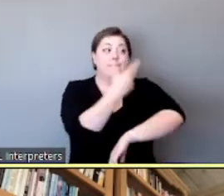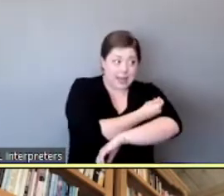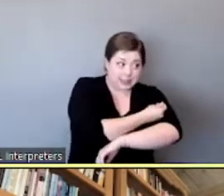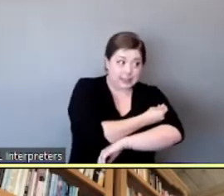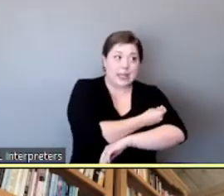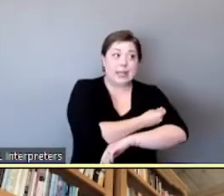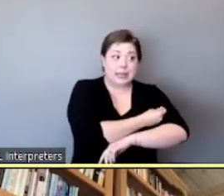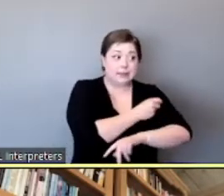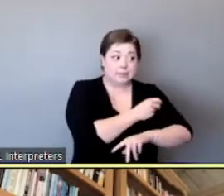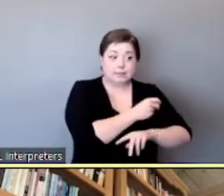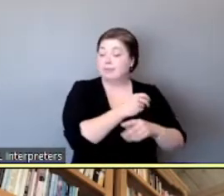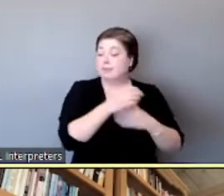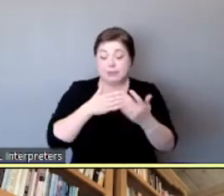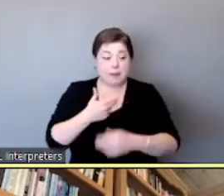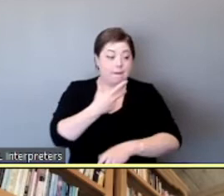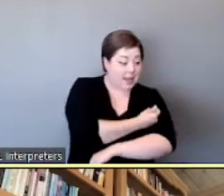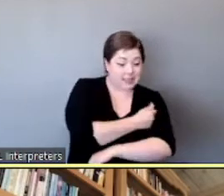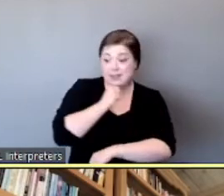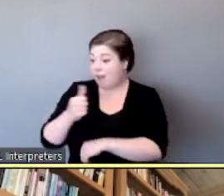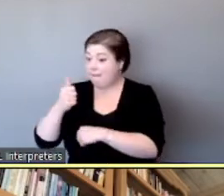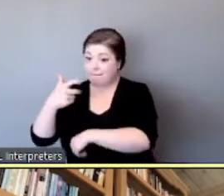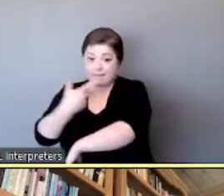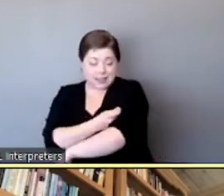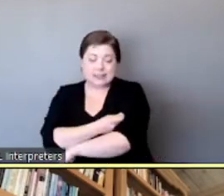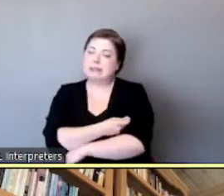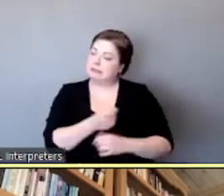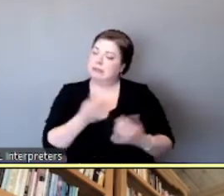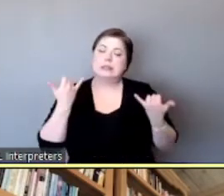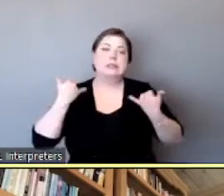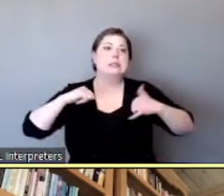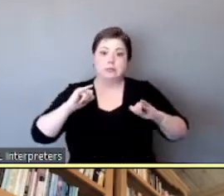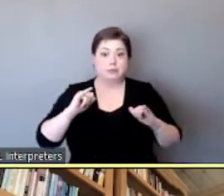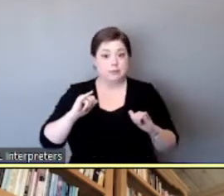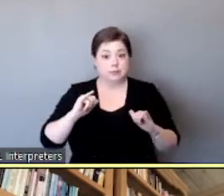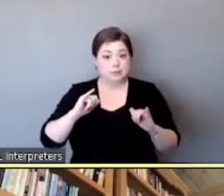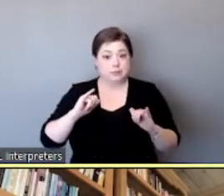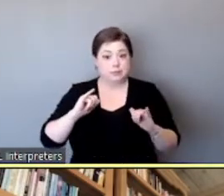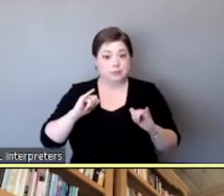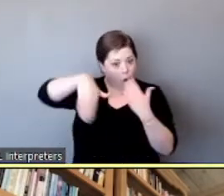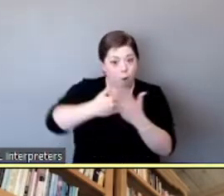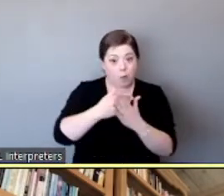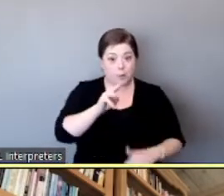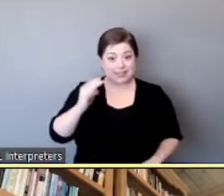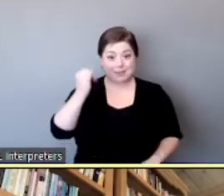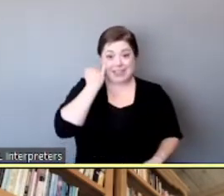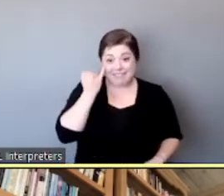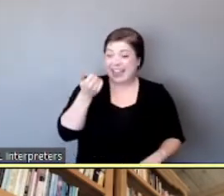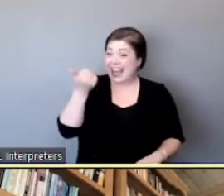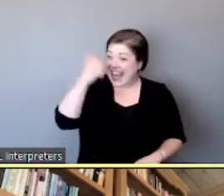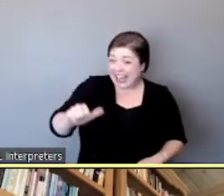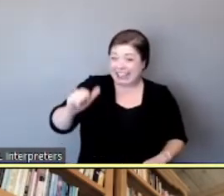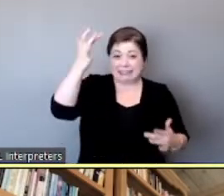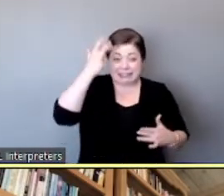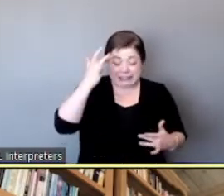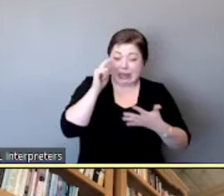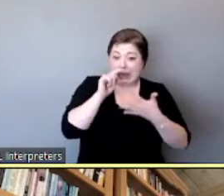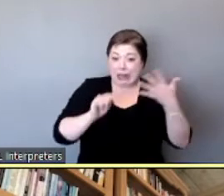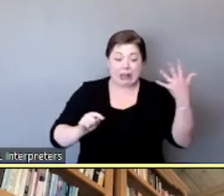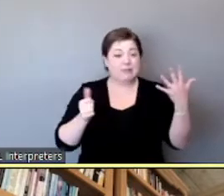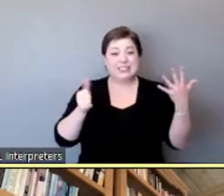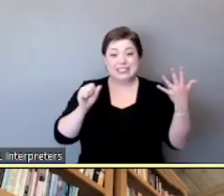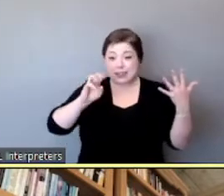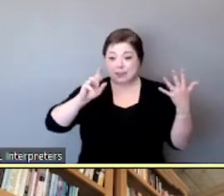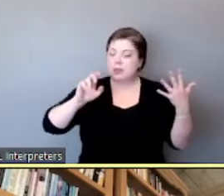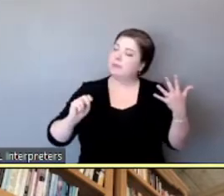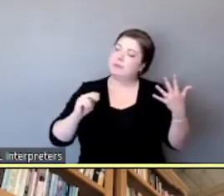individuals, unvaccinated individuals, which is pretty much all New Mexicans. If you have symptoms, get tested. That's the only way we can